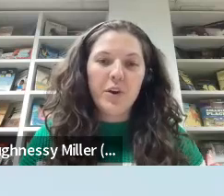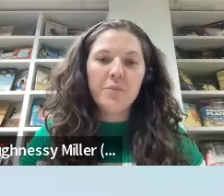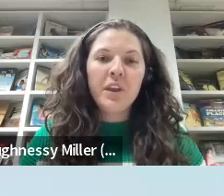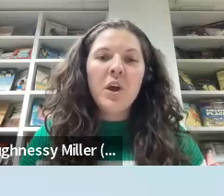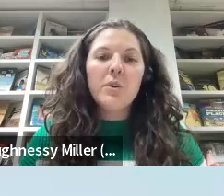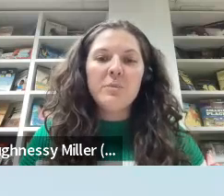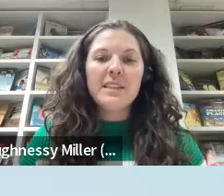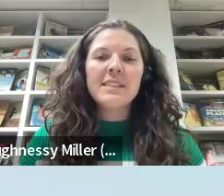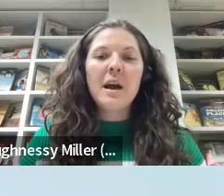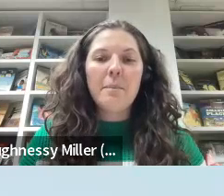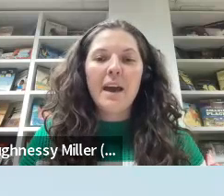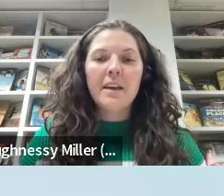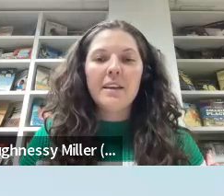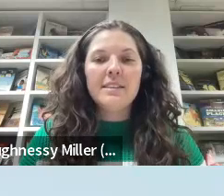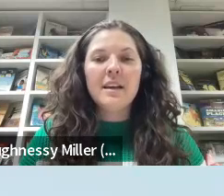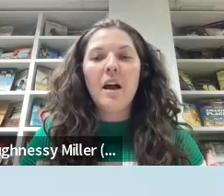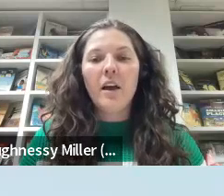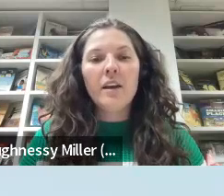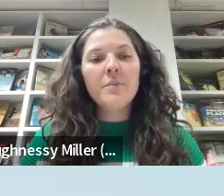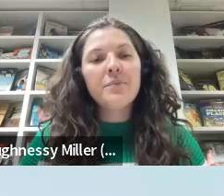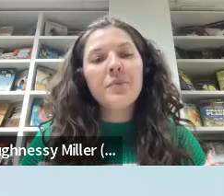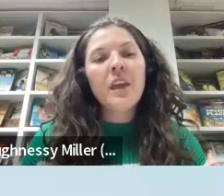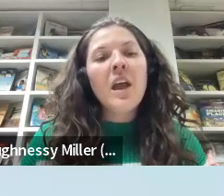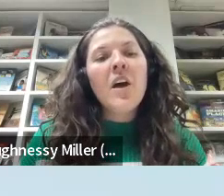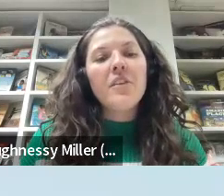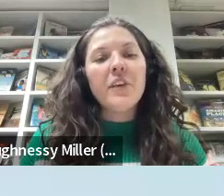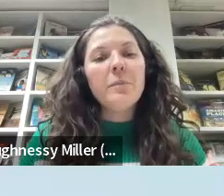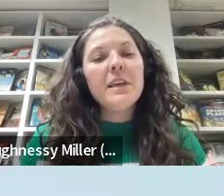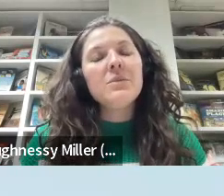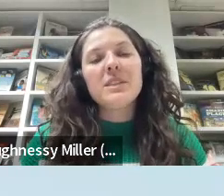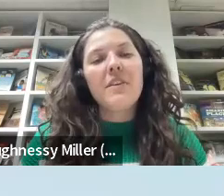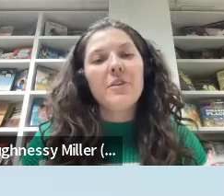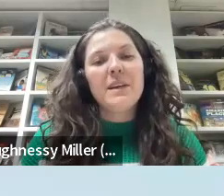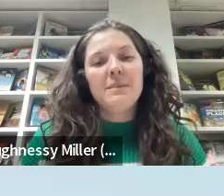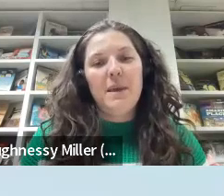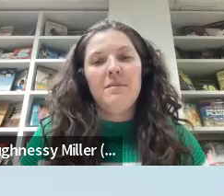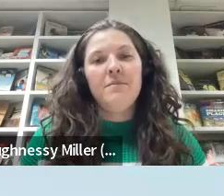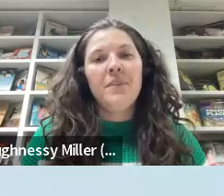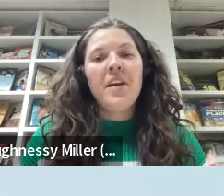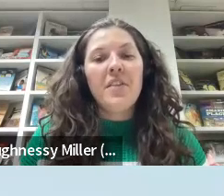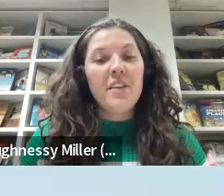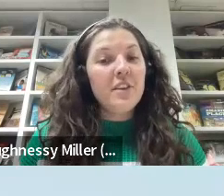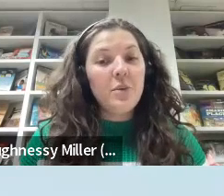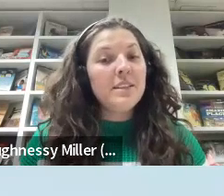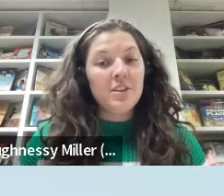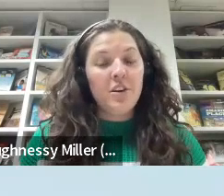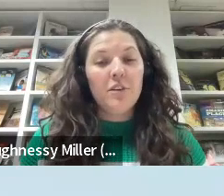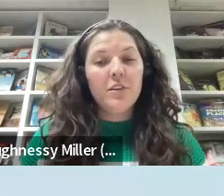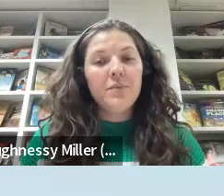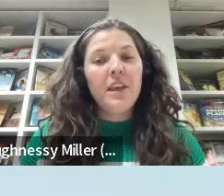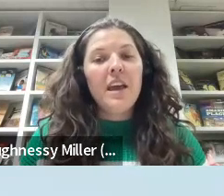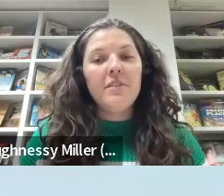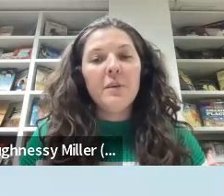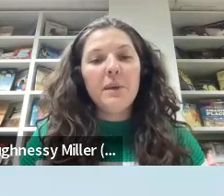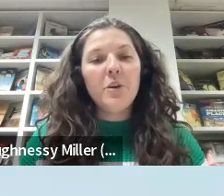the yo-yo, which means come back in Tagalog. The Philippines was governed by Spain. Then the US took